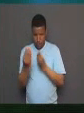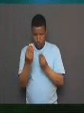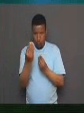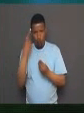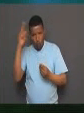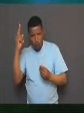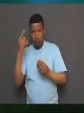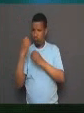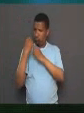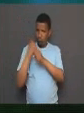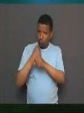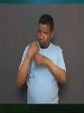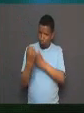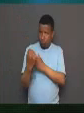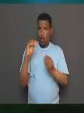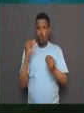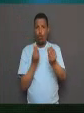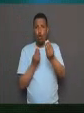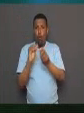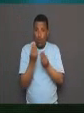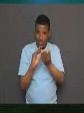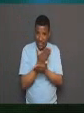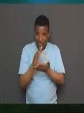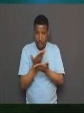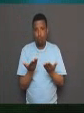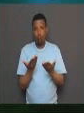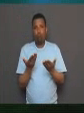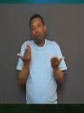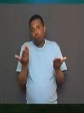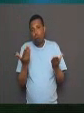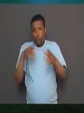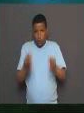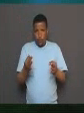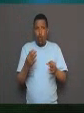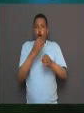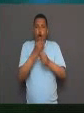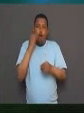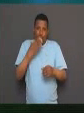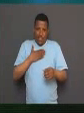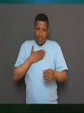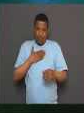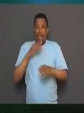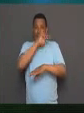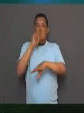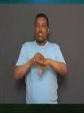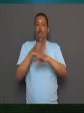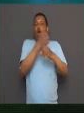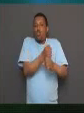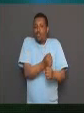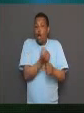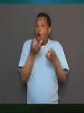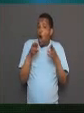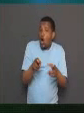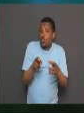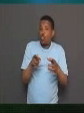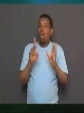markets for labor and commodities, determine ownership of national holdings,